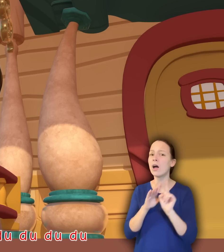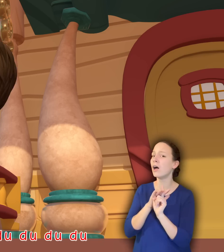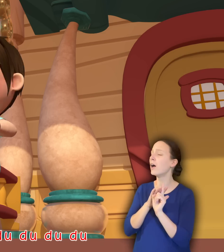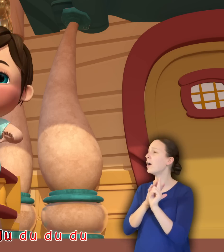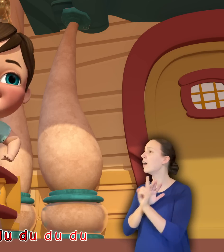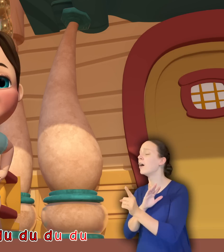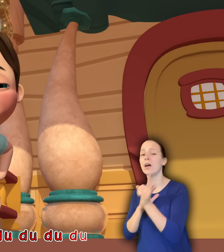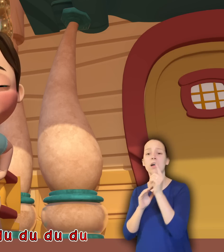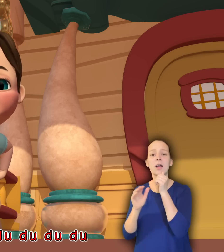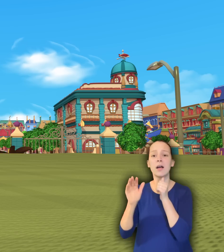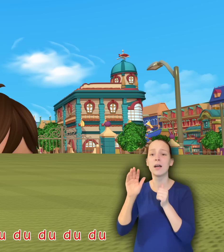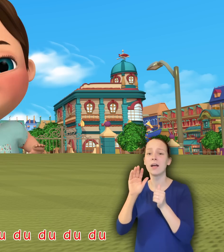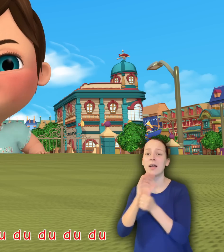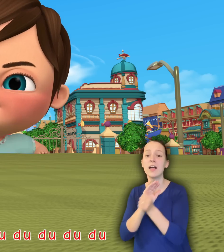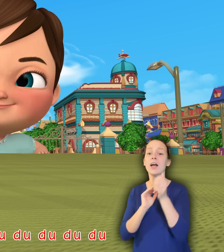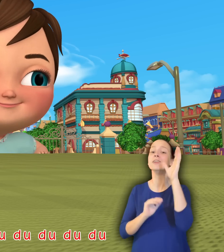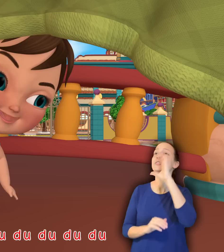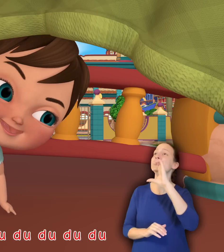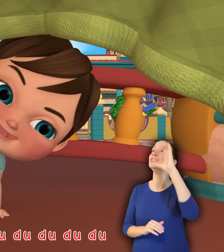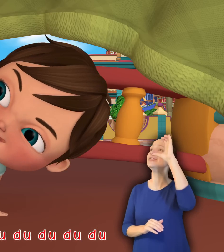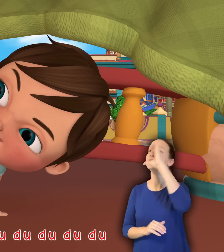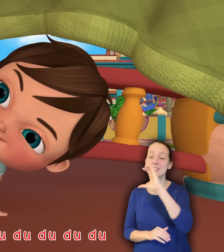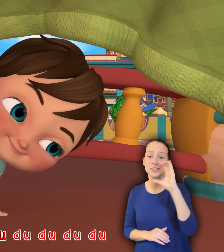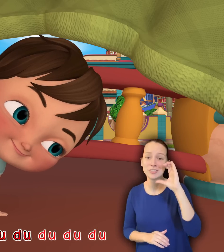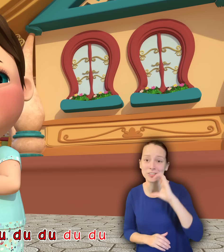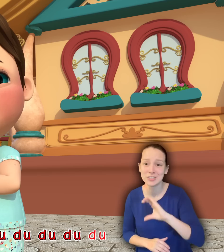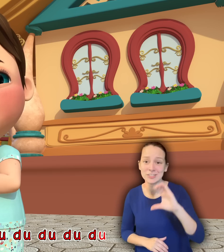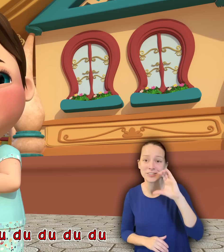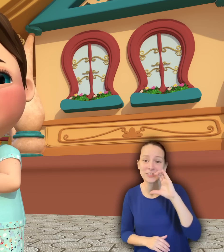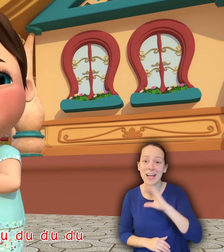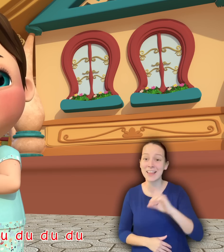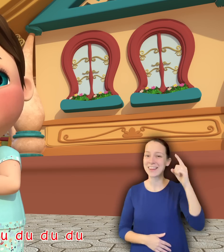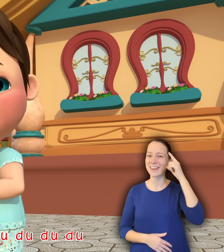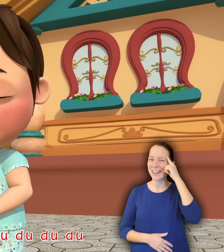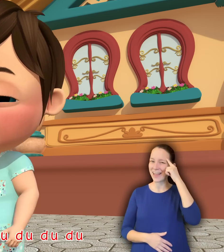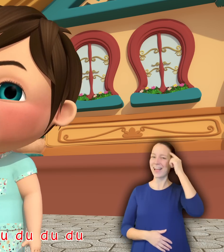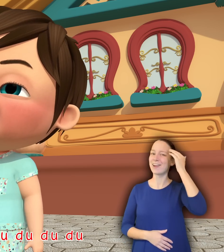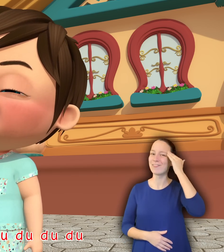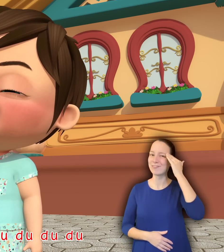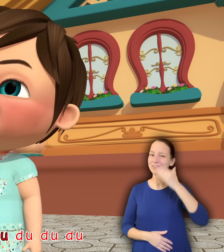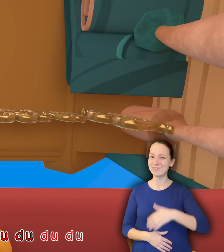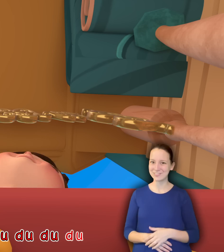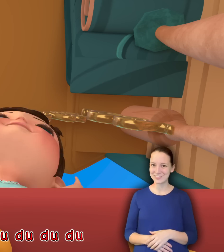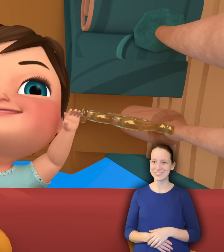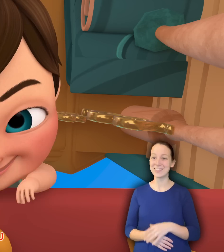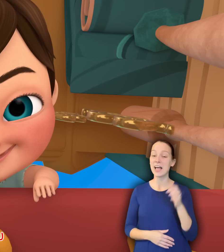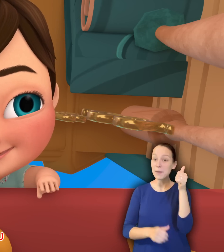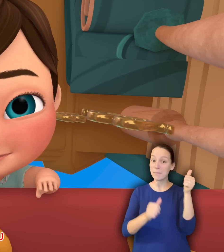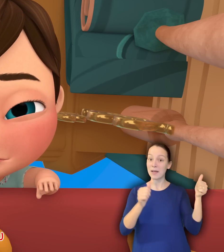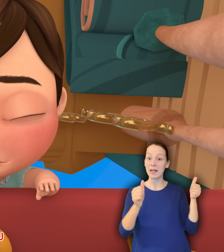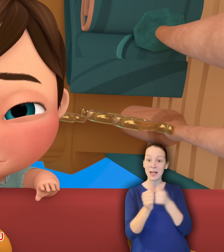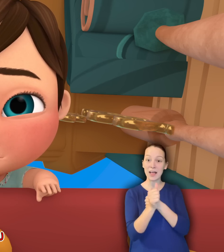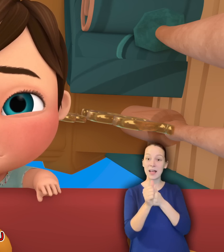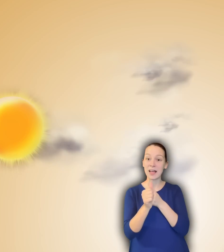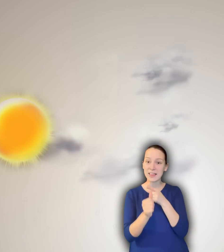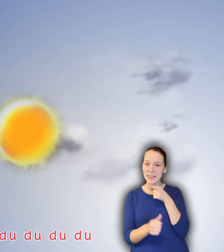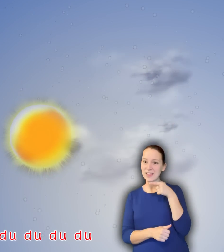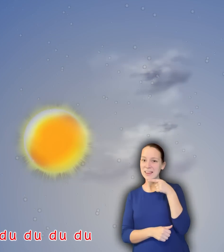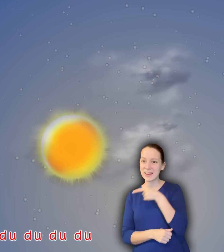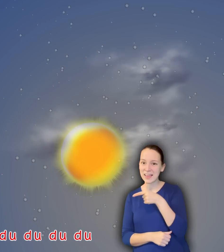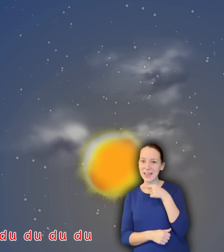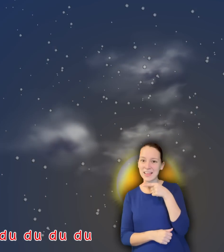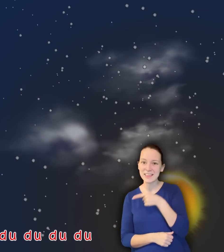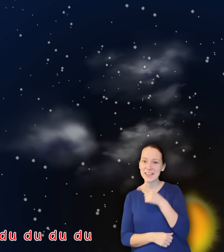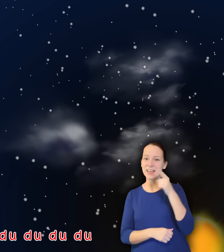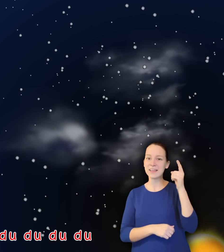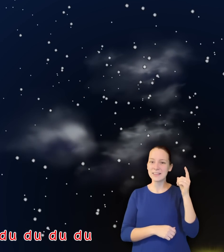go? Search high and low. I think I know. Behind the bow, the